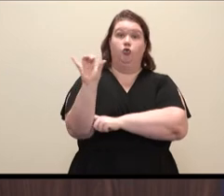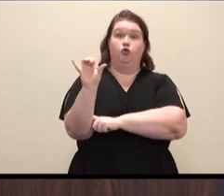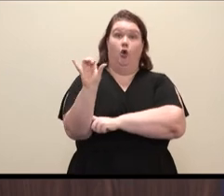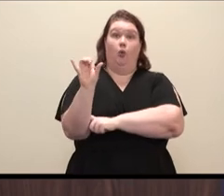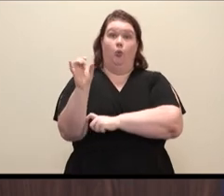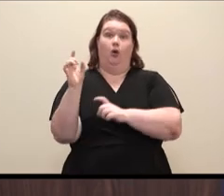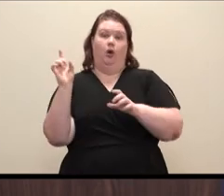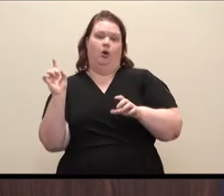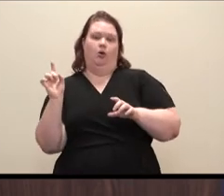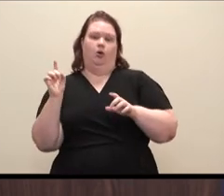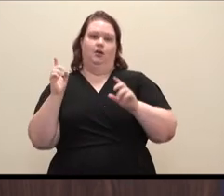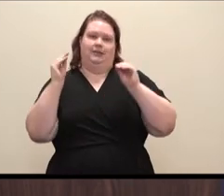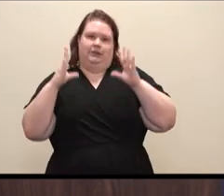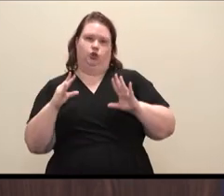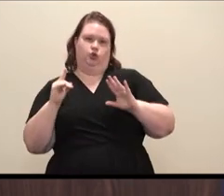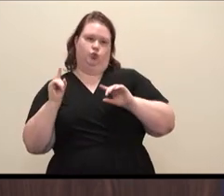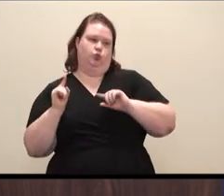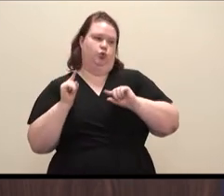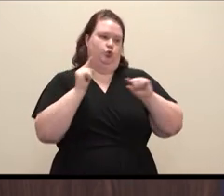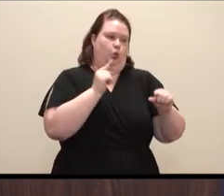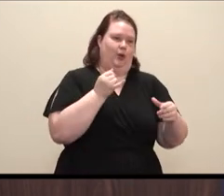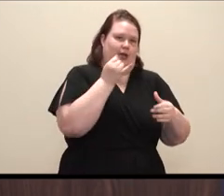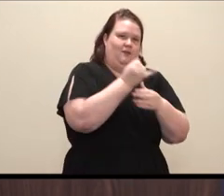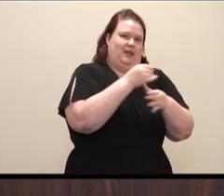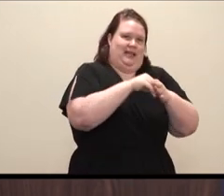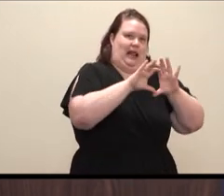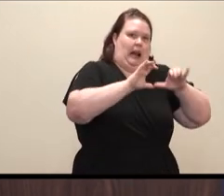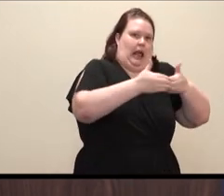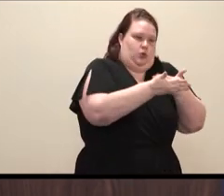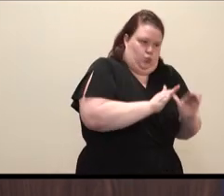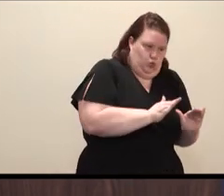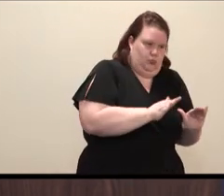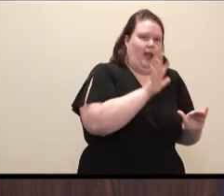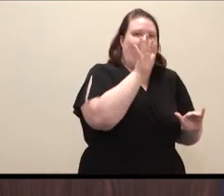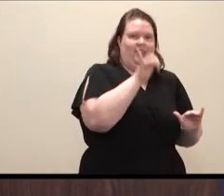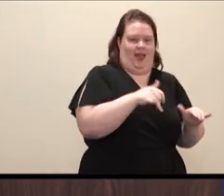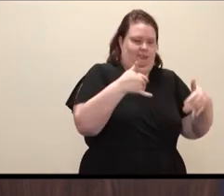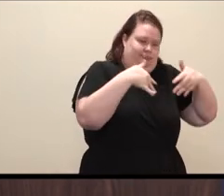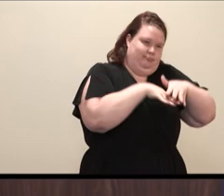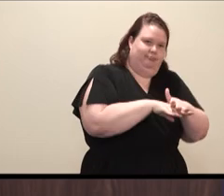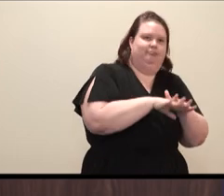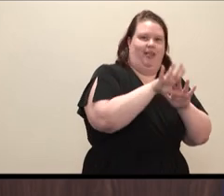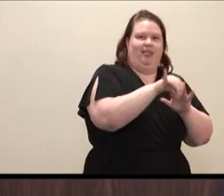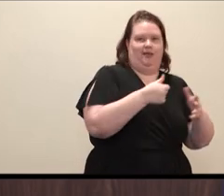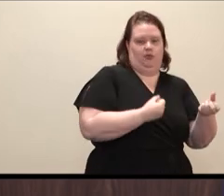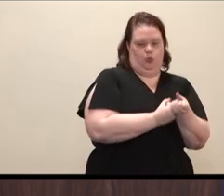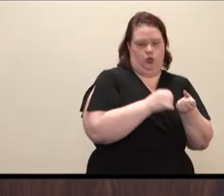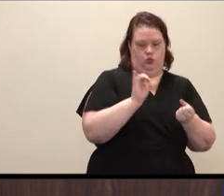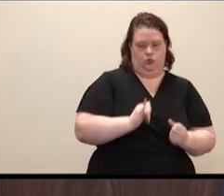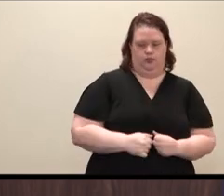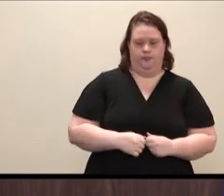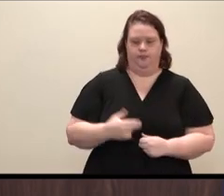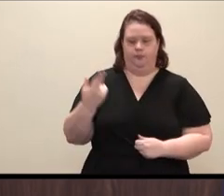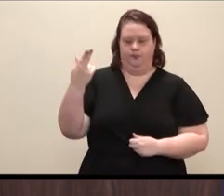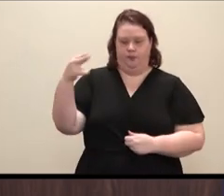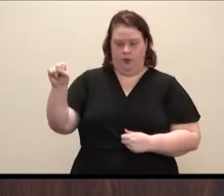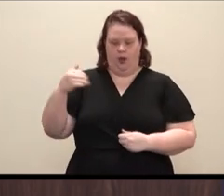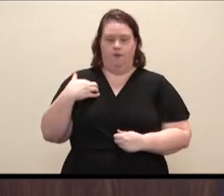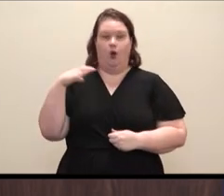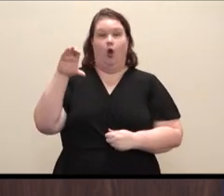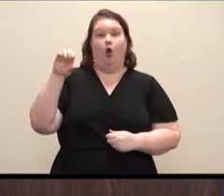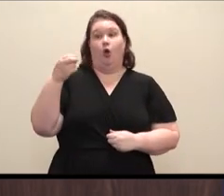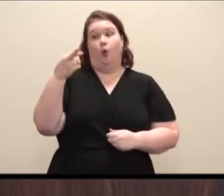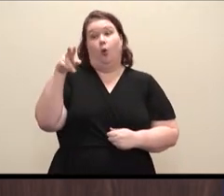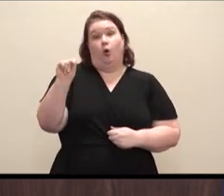support, and then continue to refine the cohort system. We've talked about that before. They've put that in place at the high schools. We have our cohort counselors